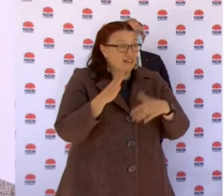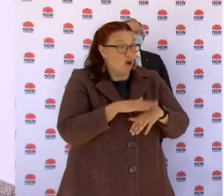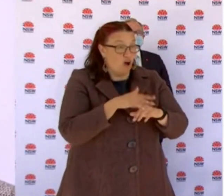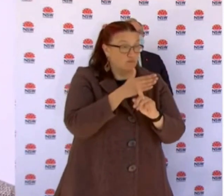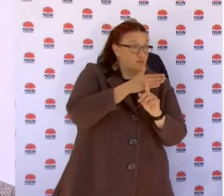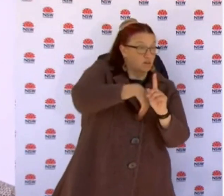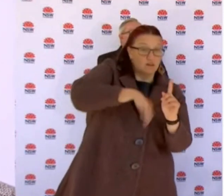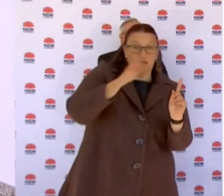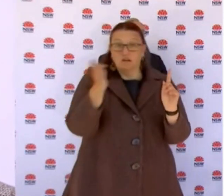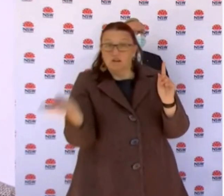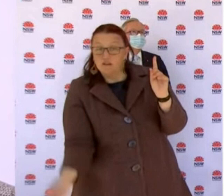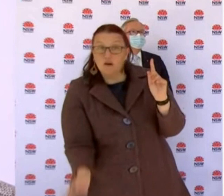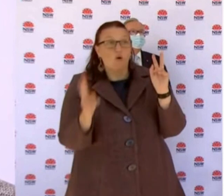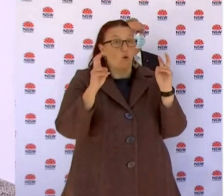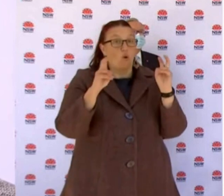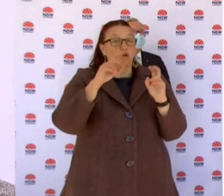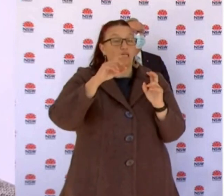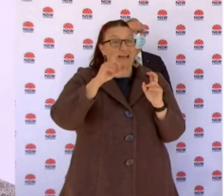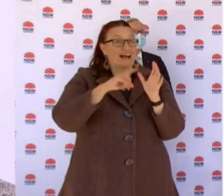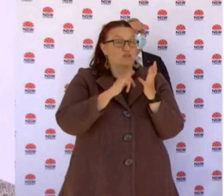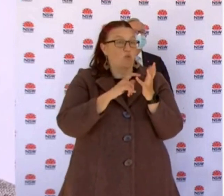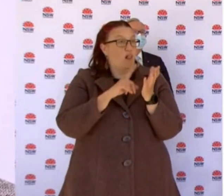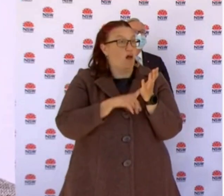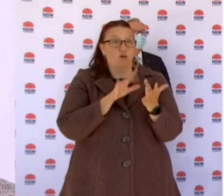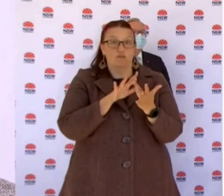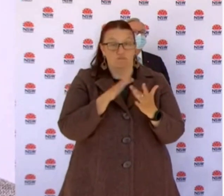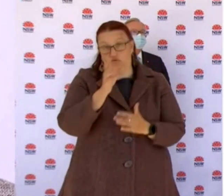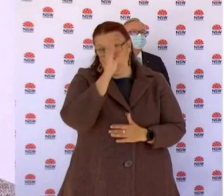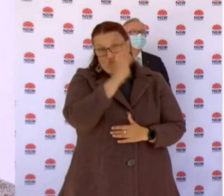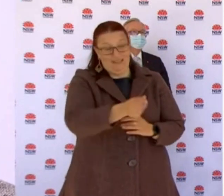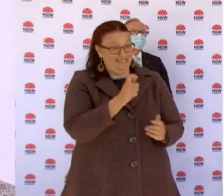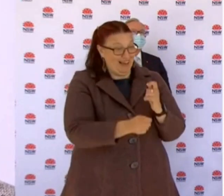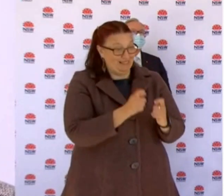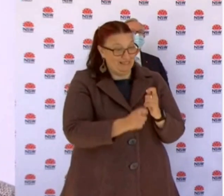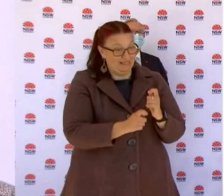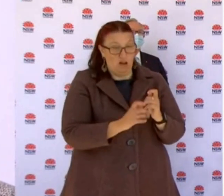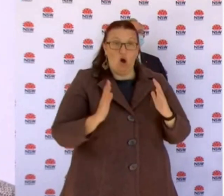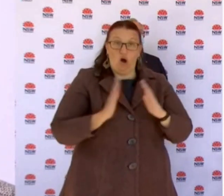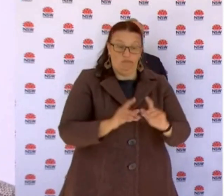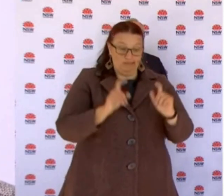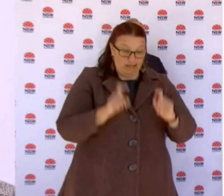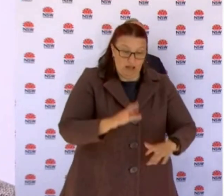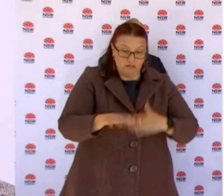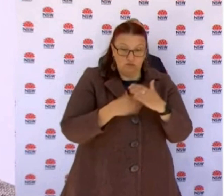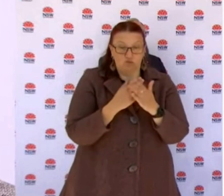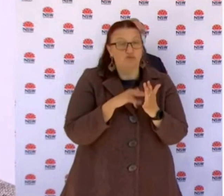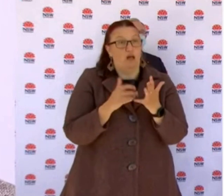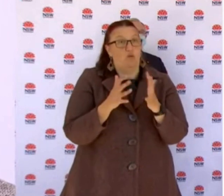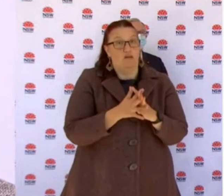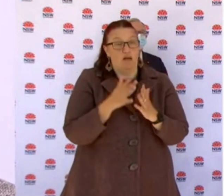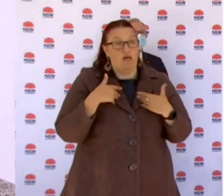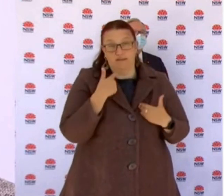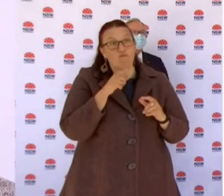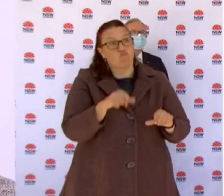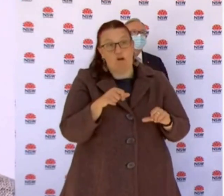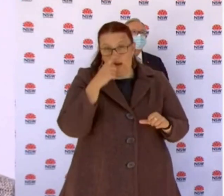p.m, you are considered a casual contact and must get tested immediately and isolate until you receive a negative test